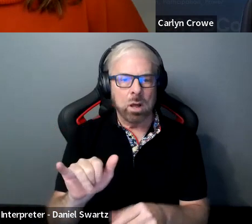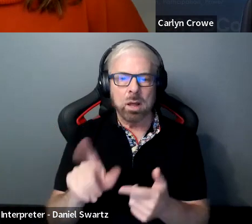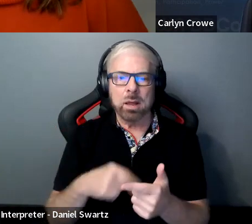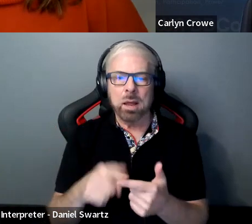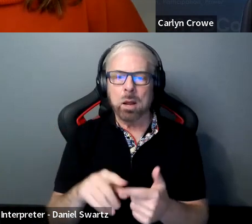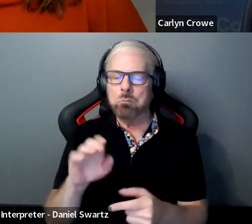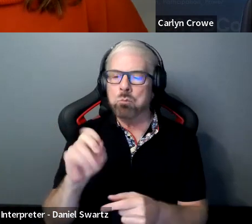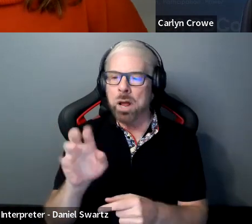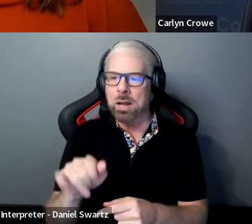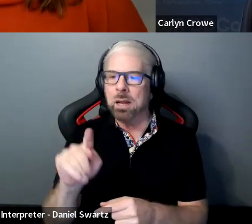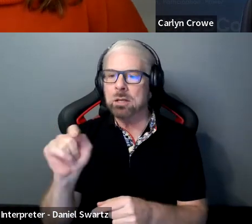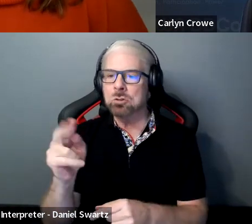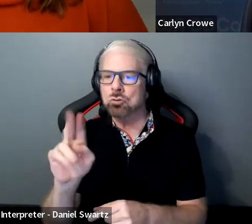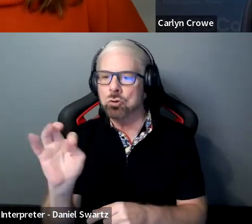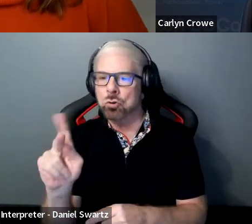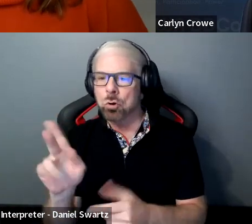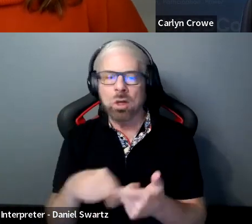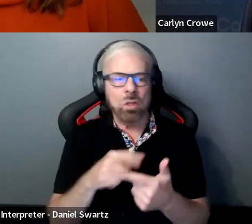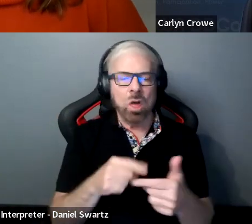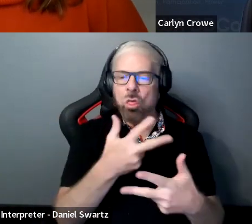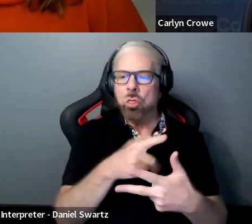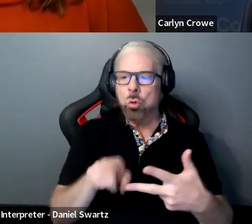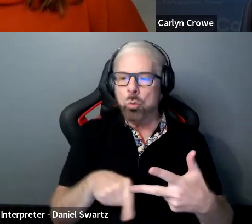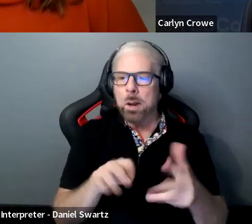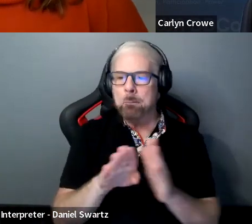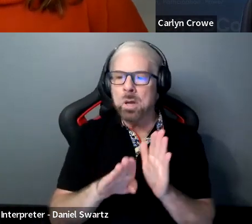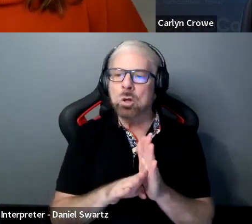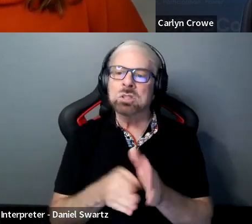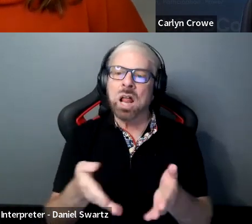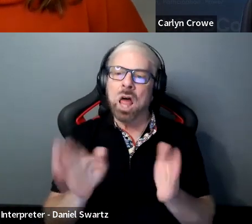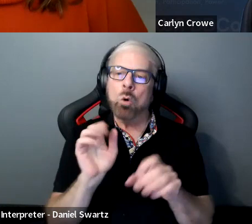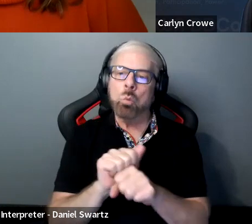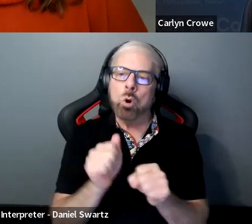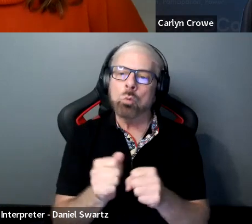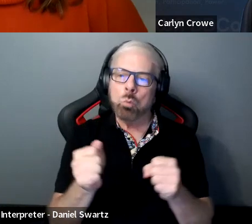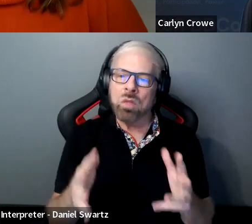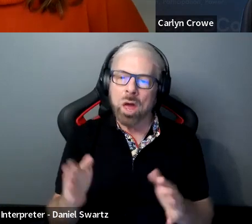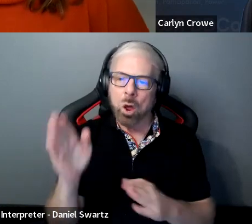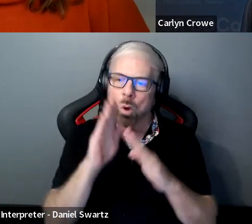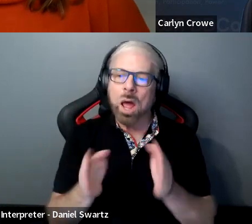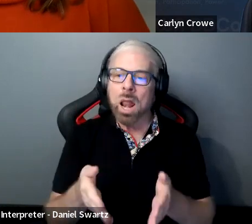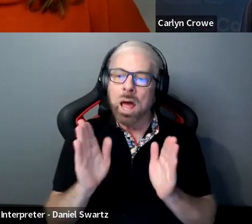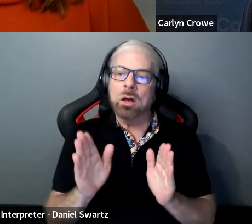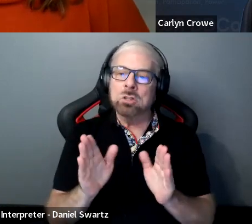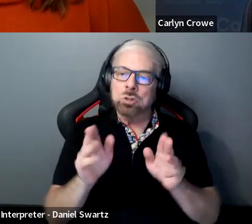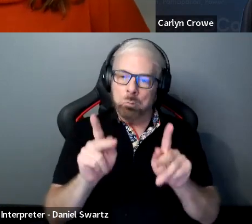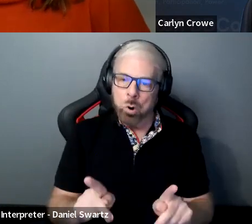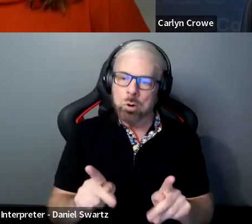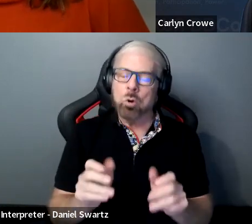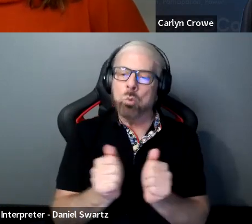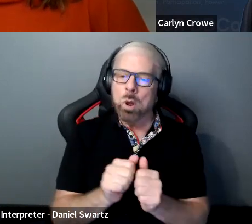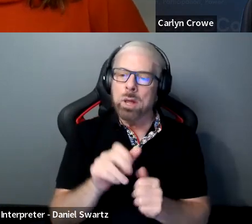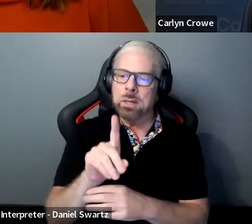been introduced that are called Work Without Worry, that allows an individual with a disability to own